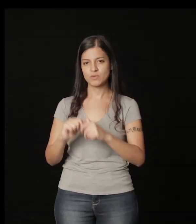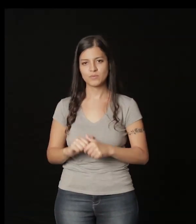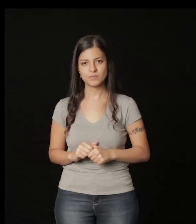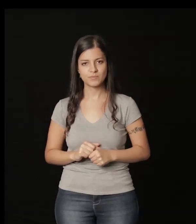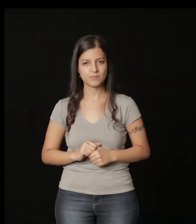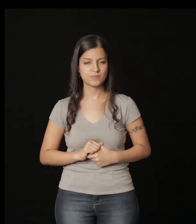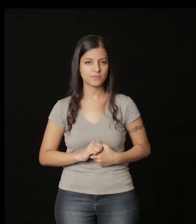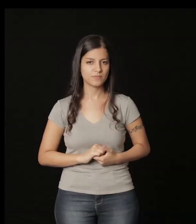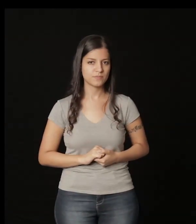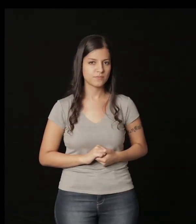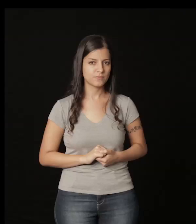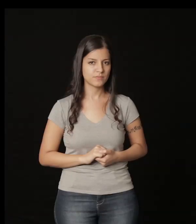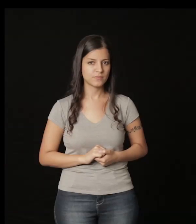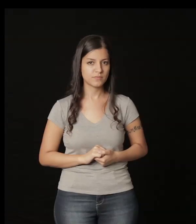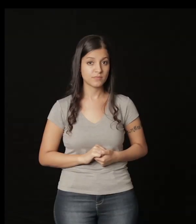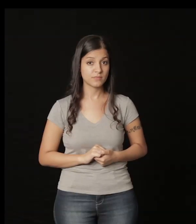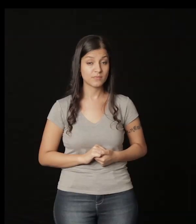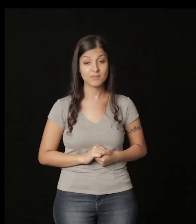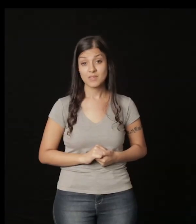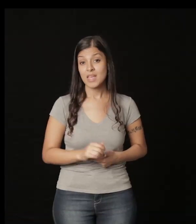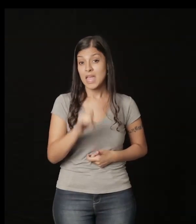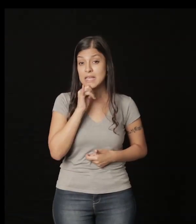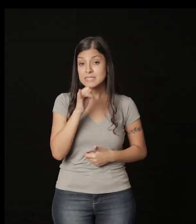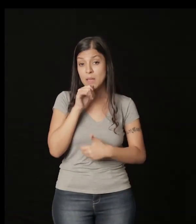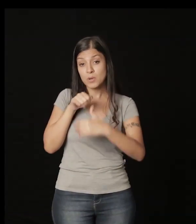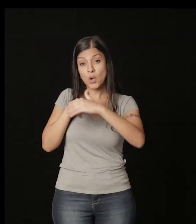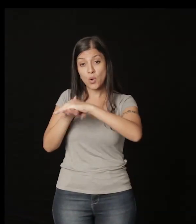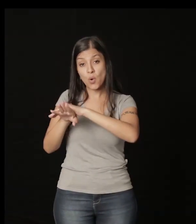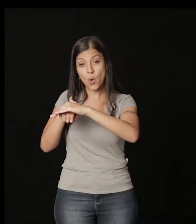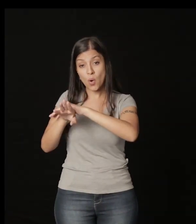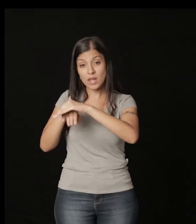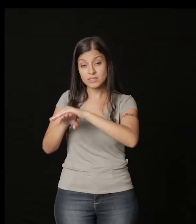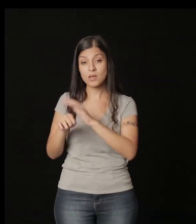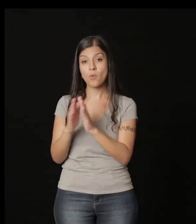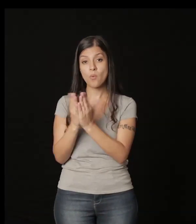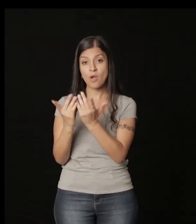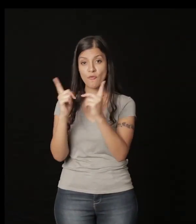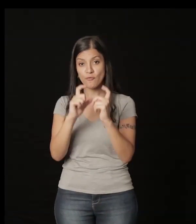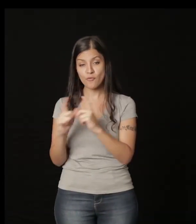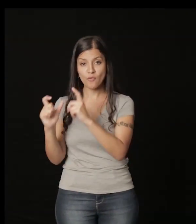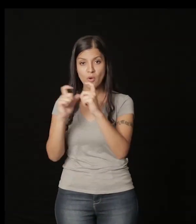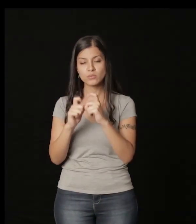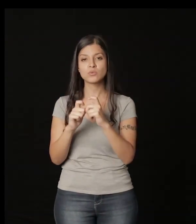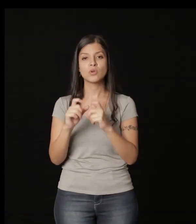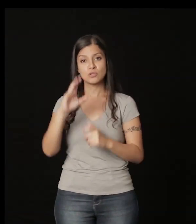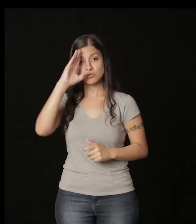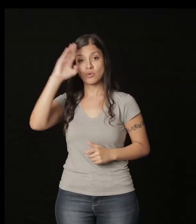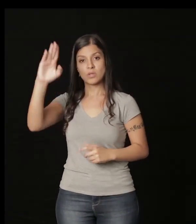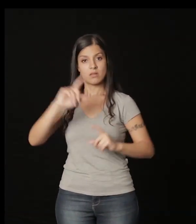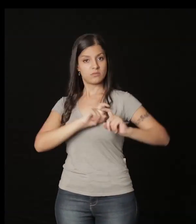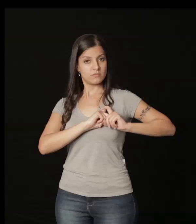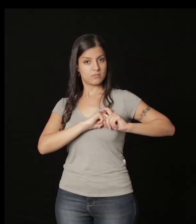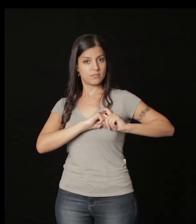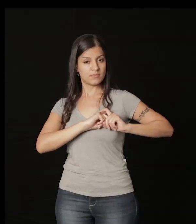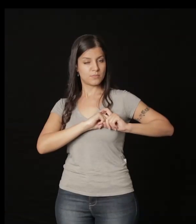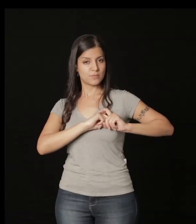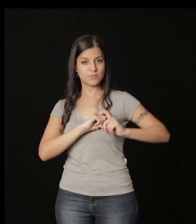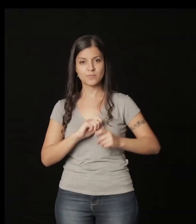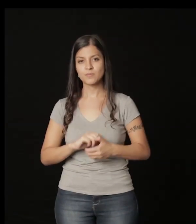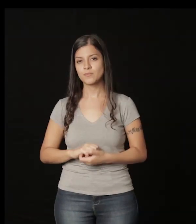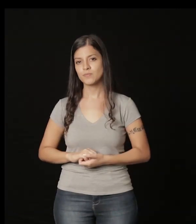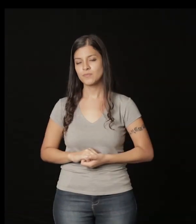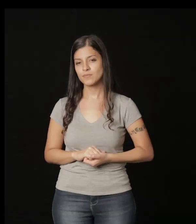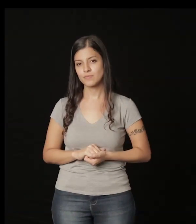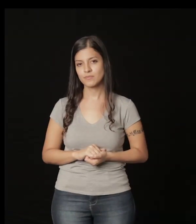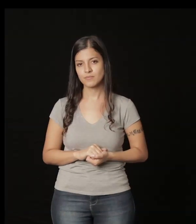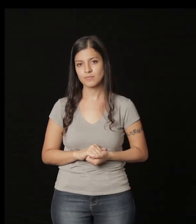So, for example, one of the things that they have there is a large collection of soldiers' albums by Nazi